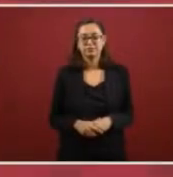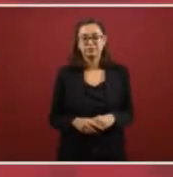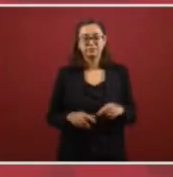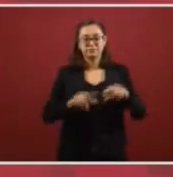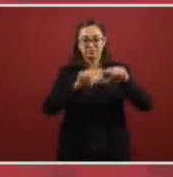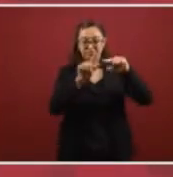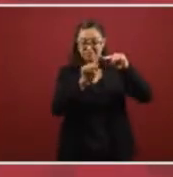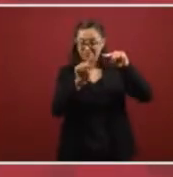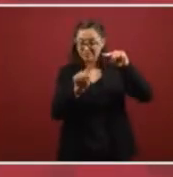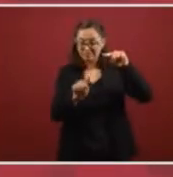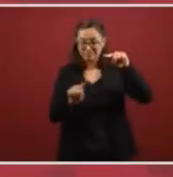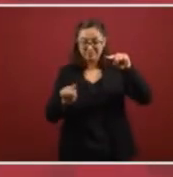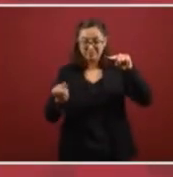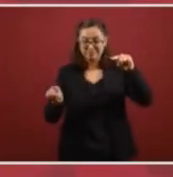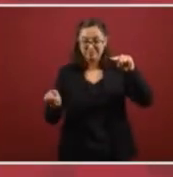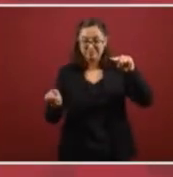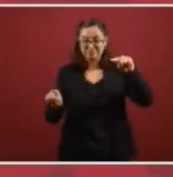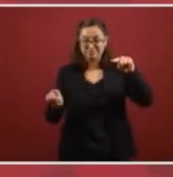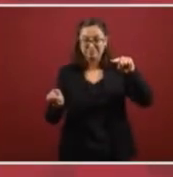The whole peninsula